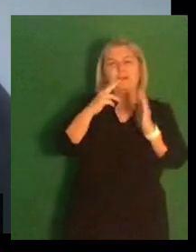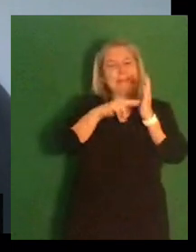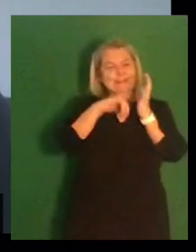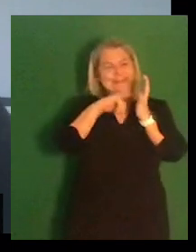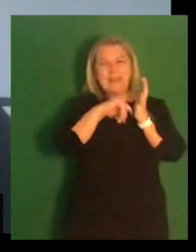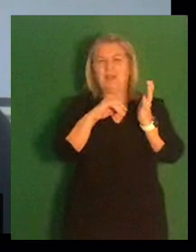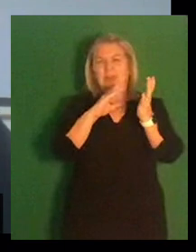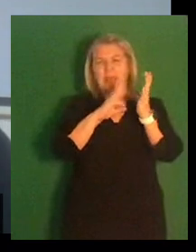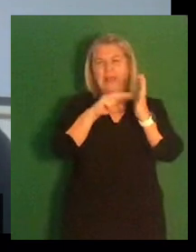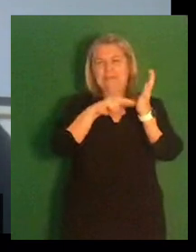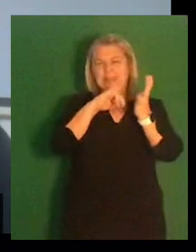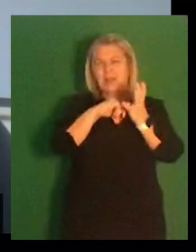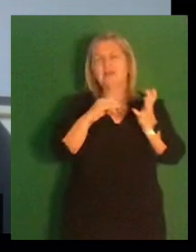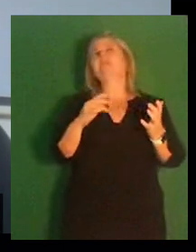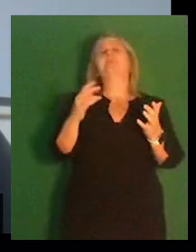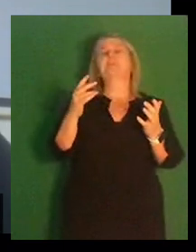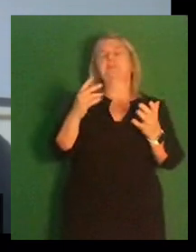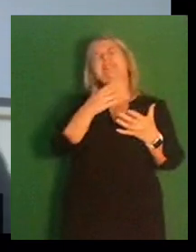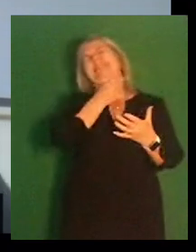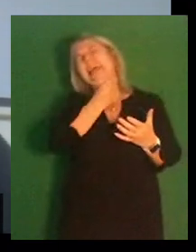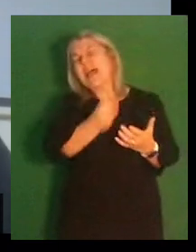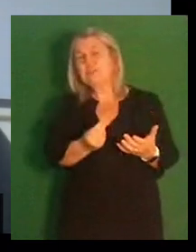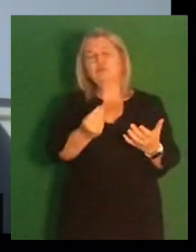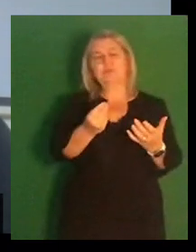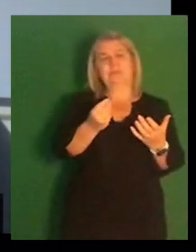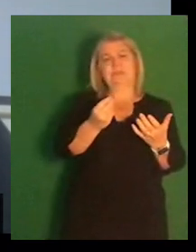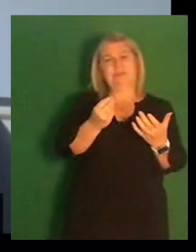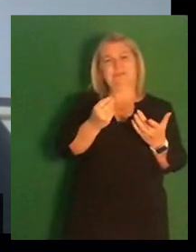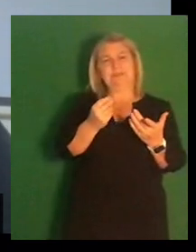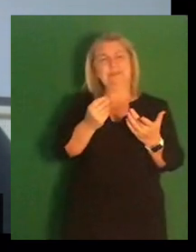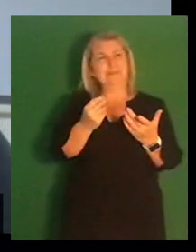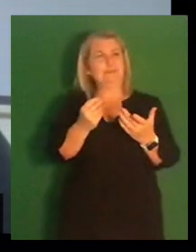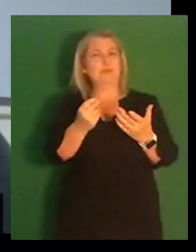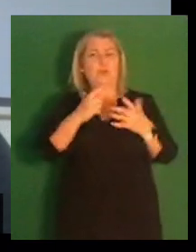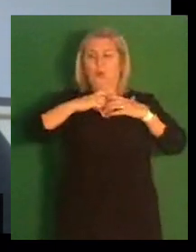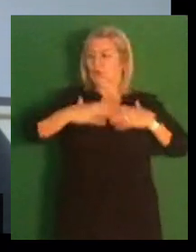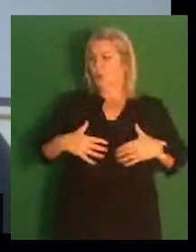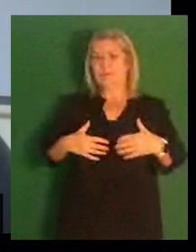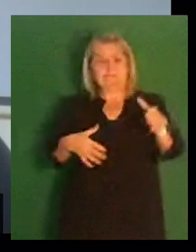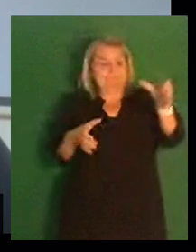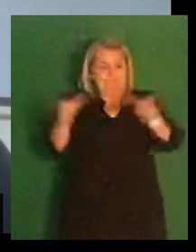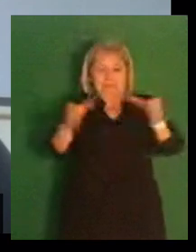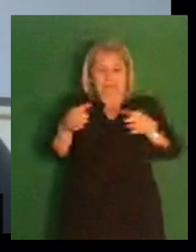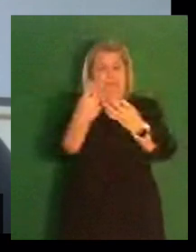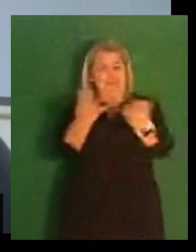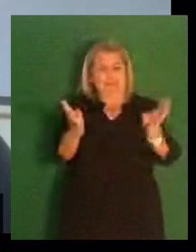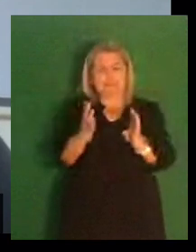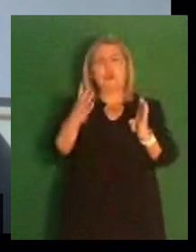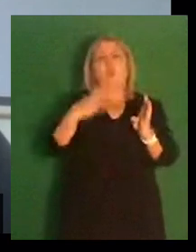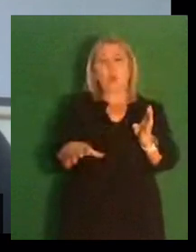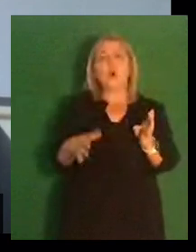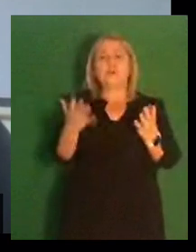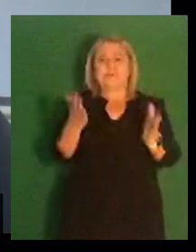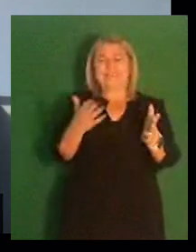are desperate to assemble human beings in the same space. We're desperate to do what we